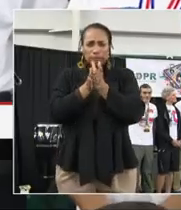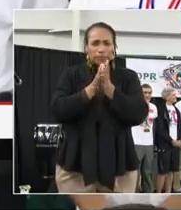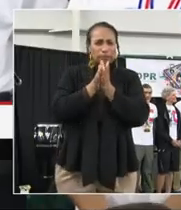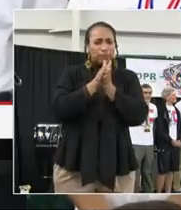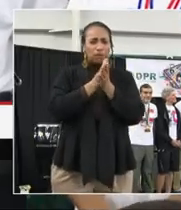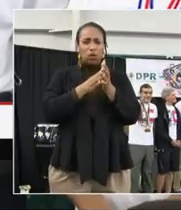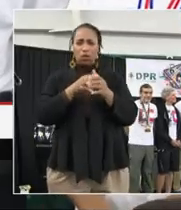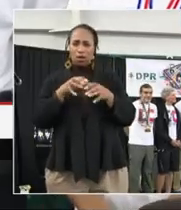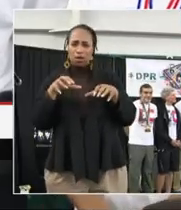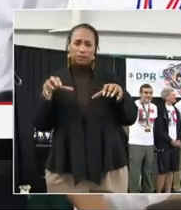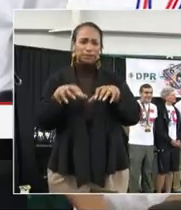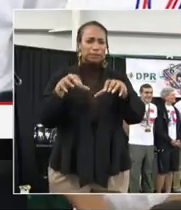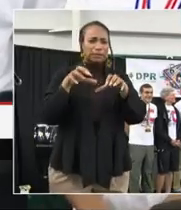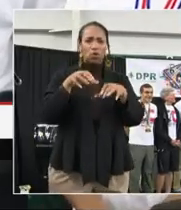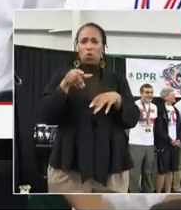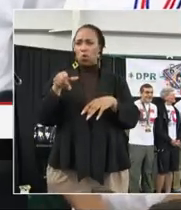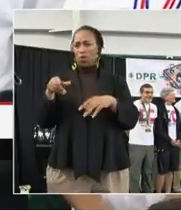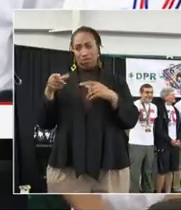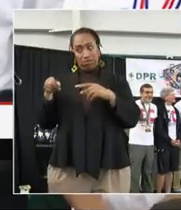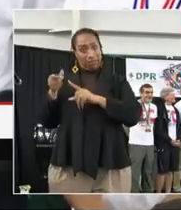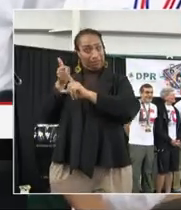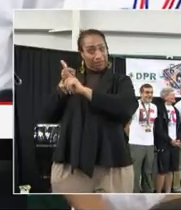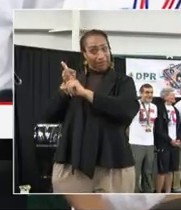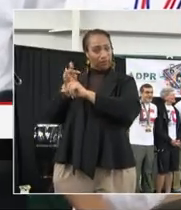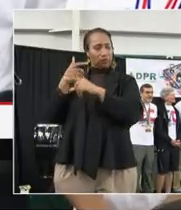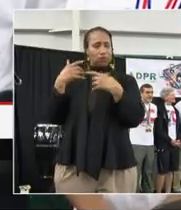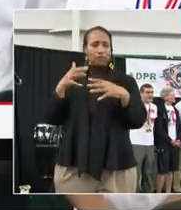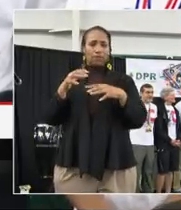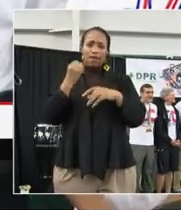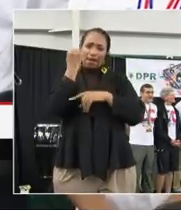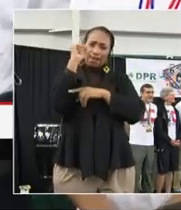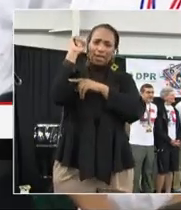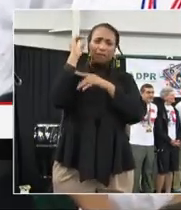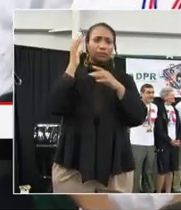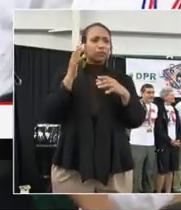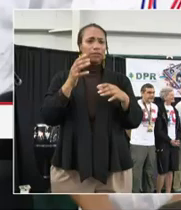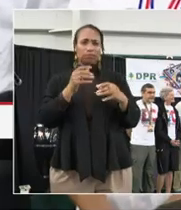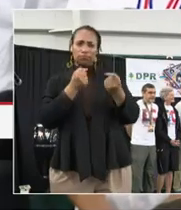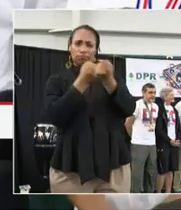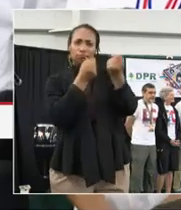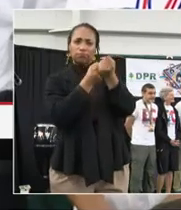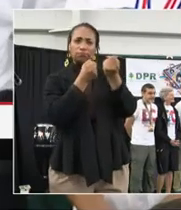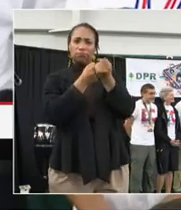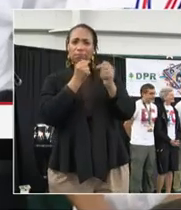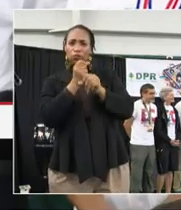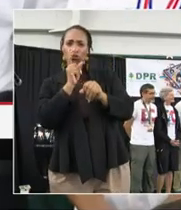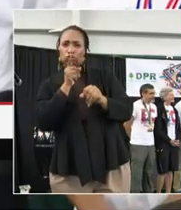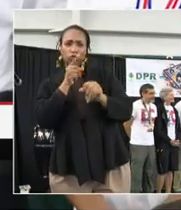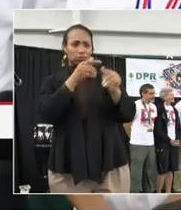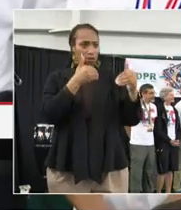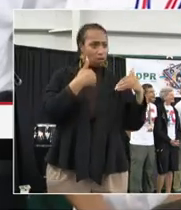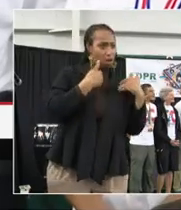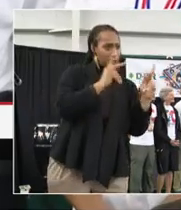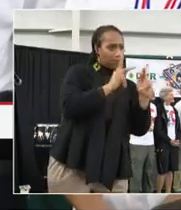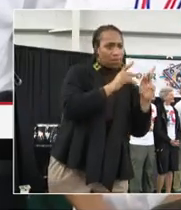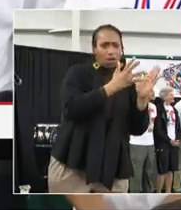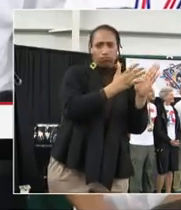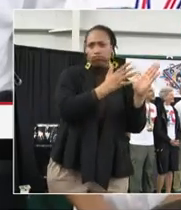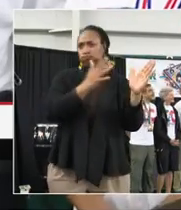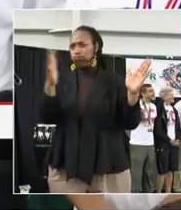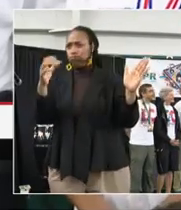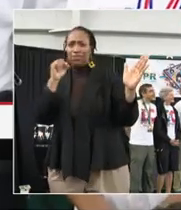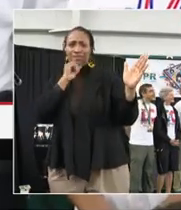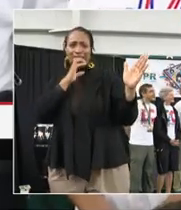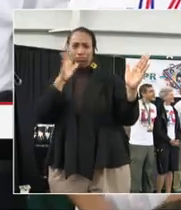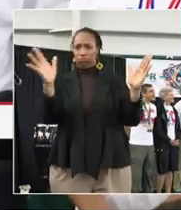all Washingtonians, from our youngest children to the most seasoned residents. Her